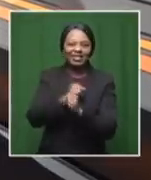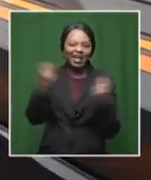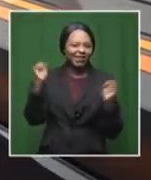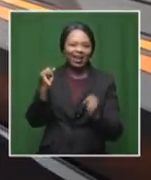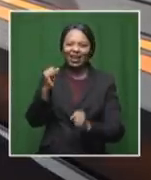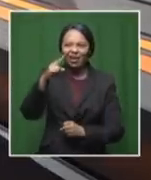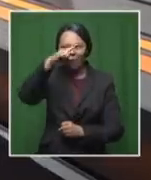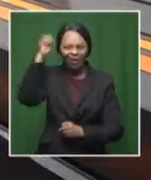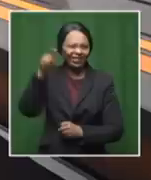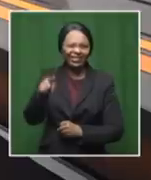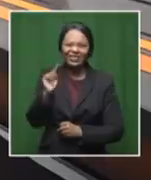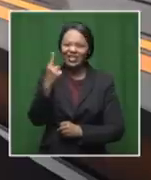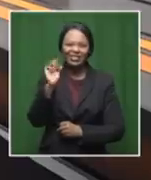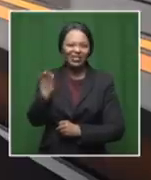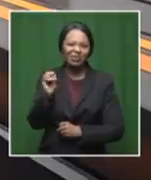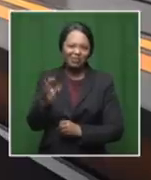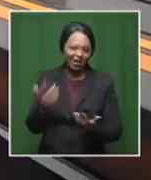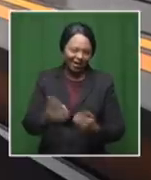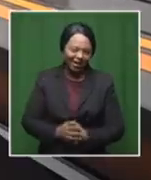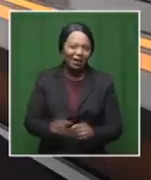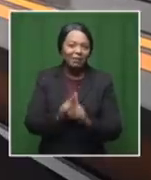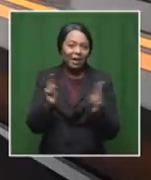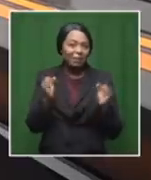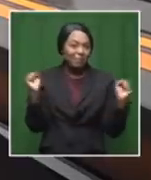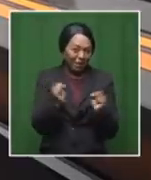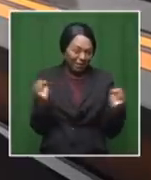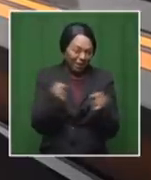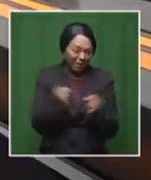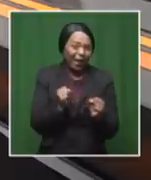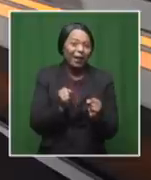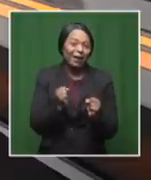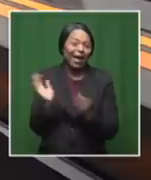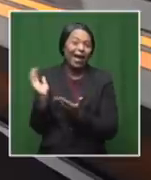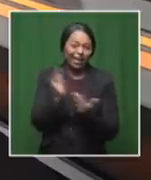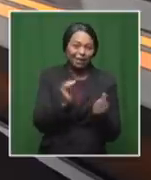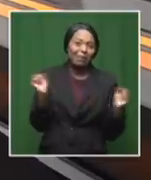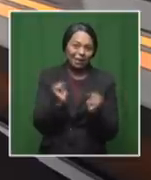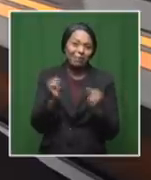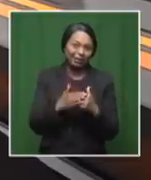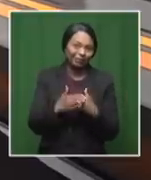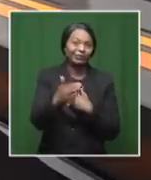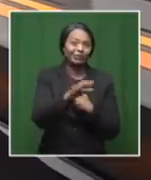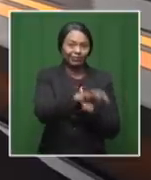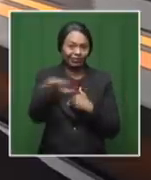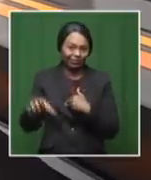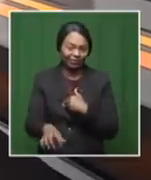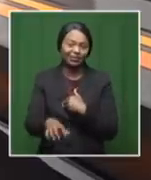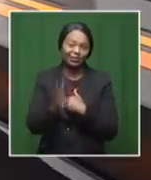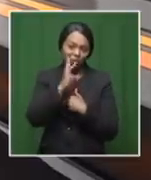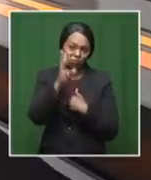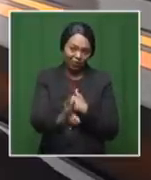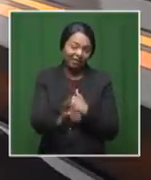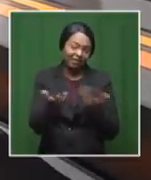warm, unfortunately. But we're still in winter. We can still expect few cold fronts here and there, you know, brushing the